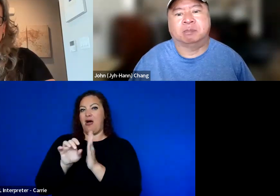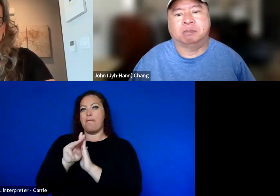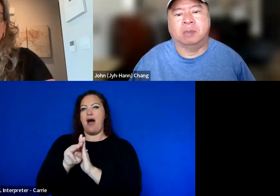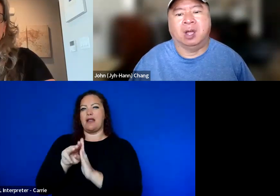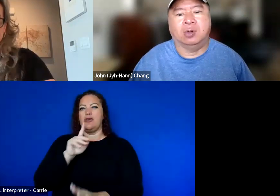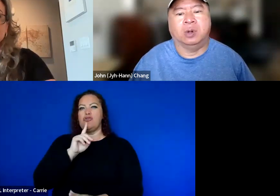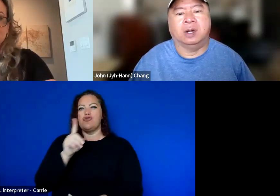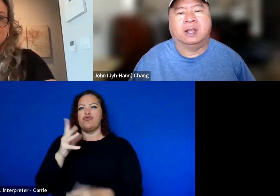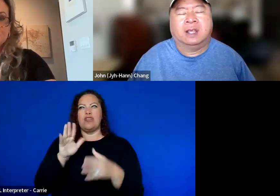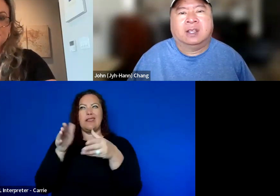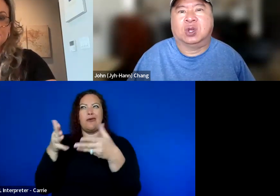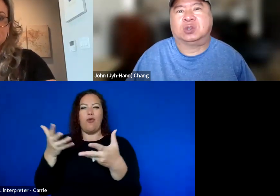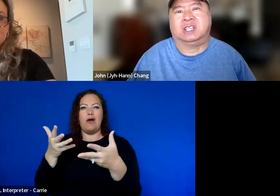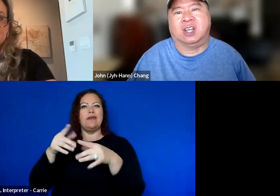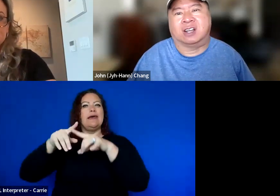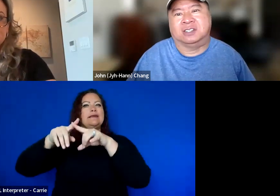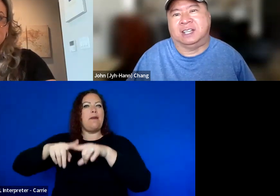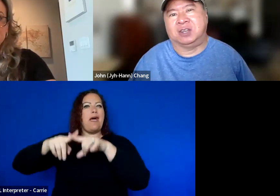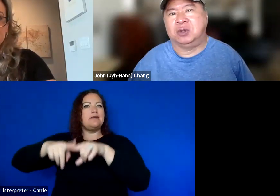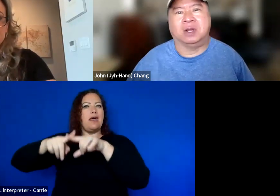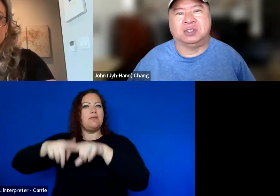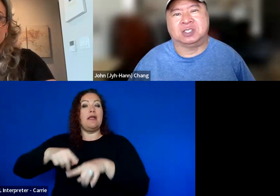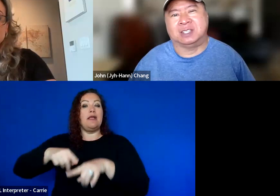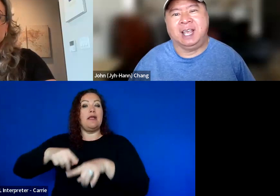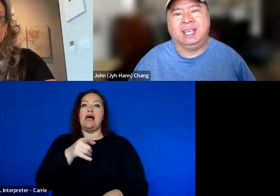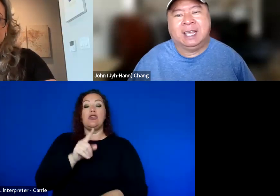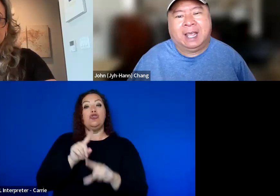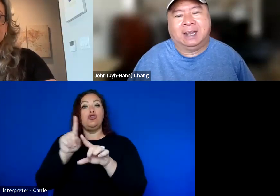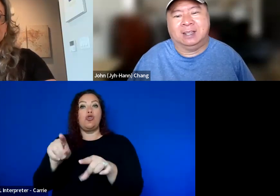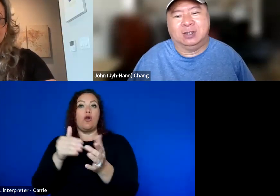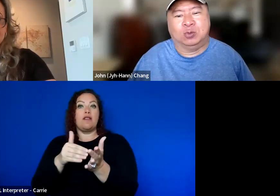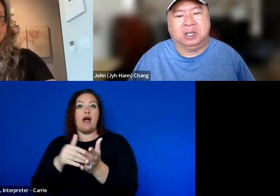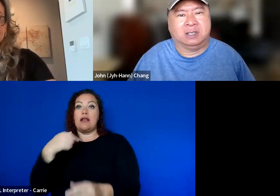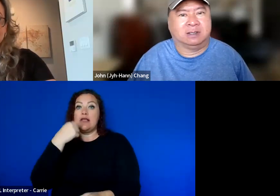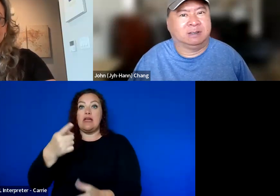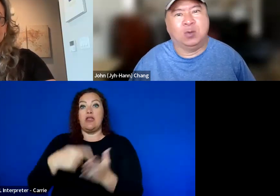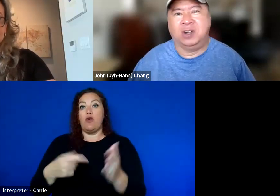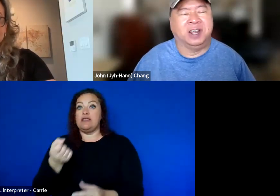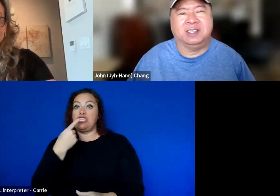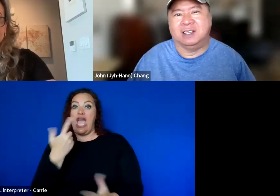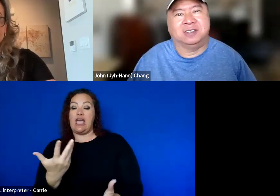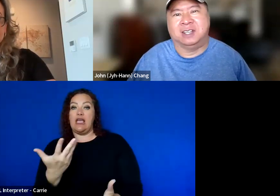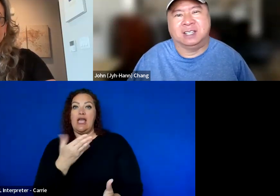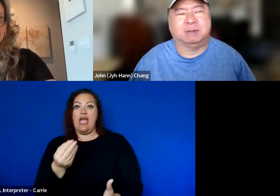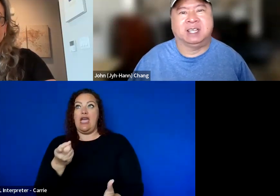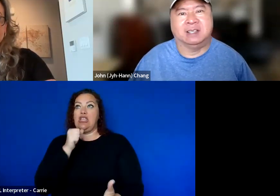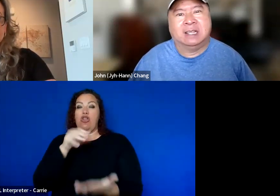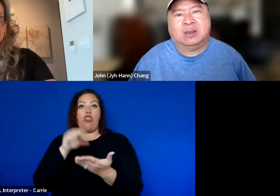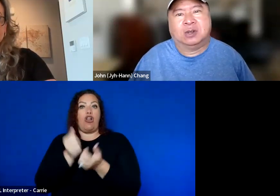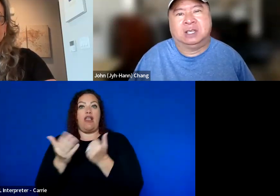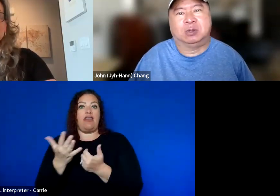based model where you go to the doctor, they tell you what you should take, and then you really don't learn anything other than